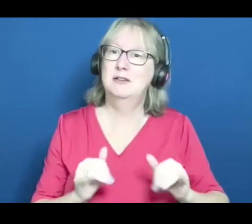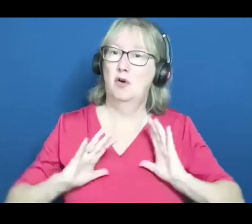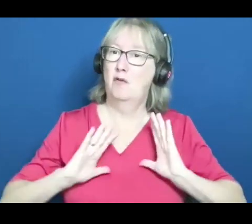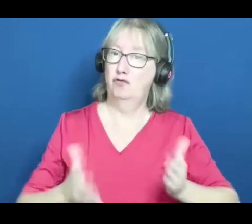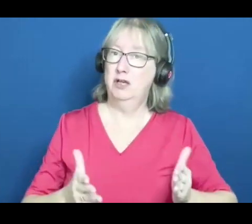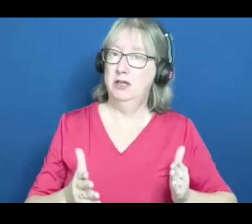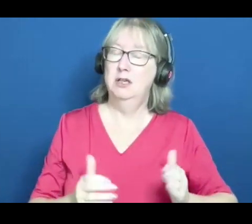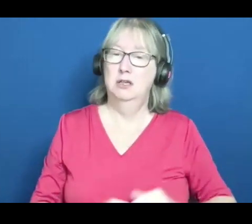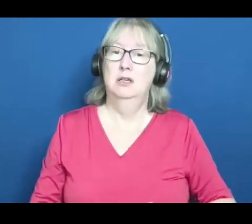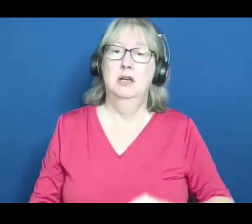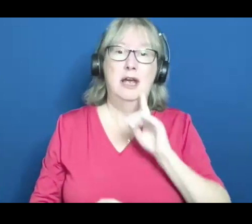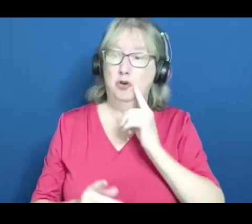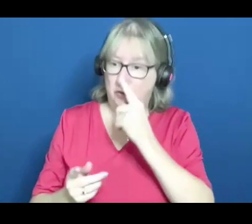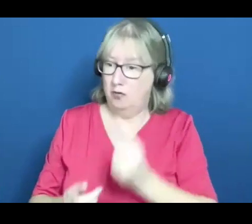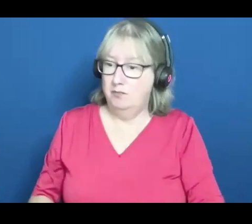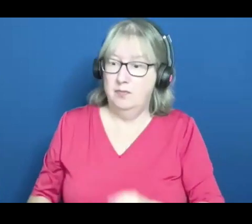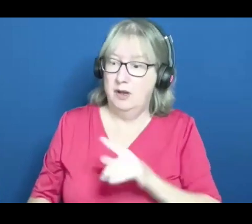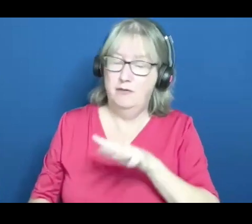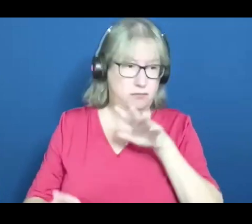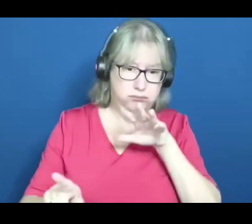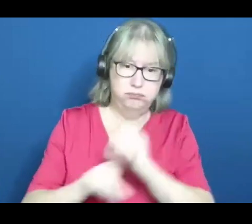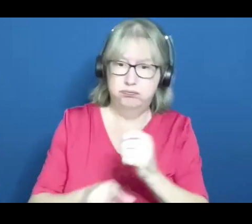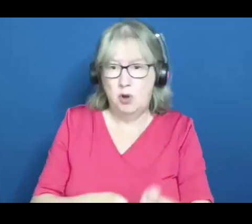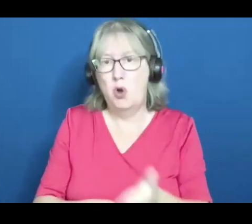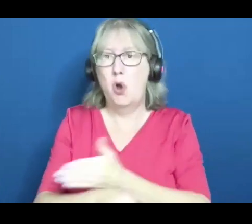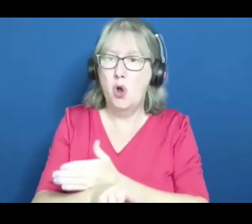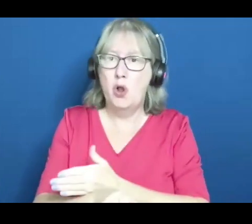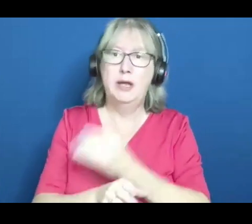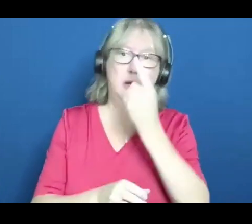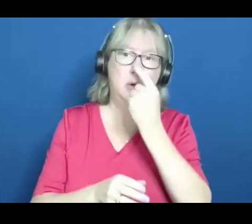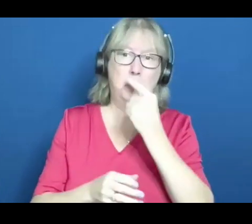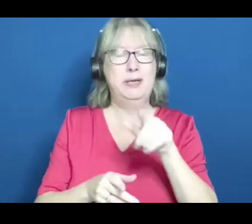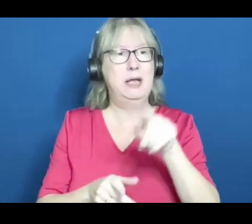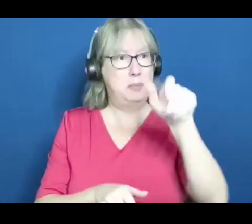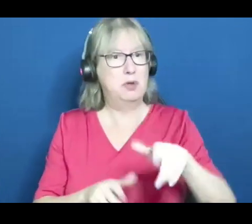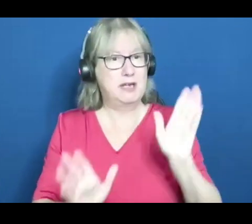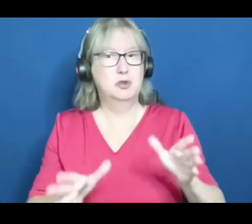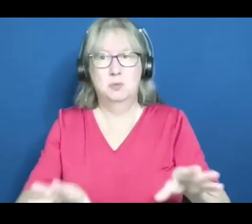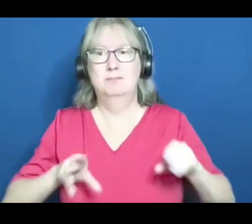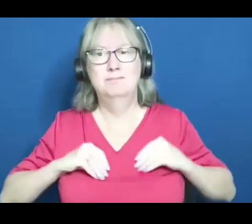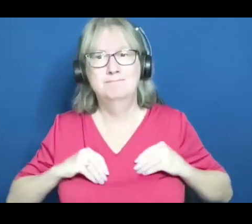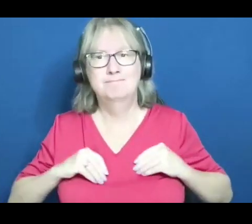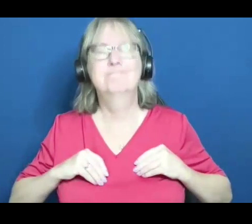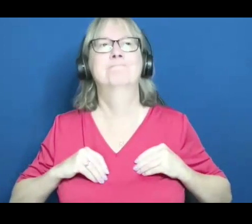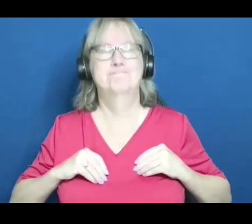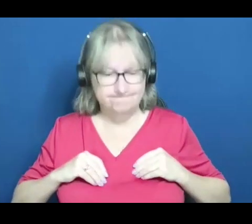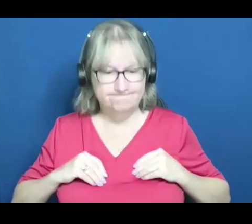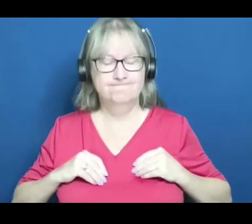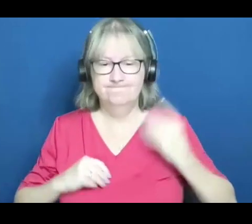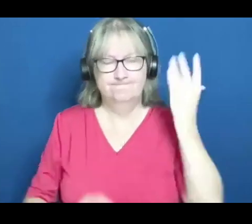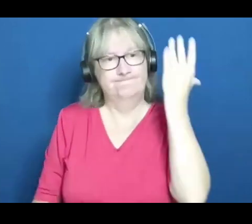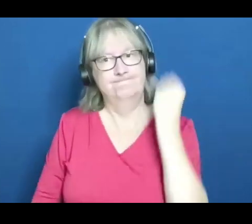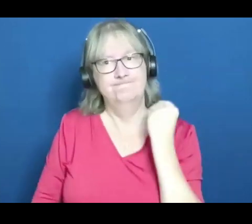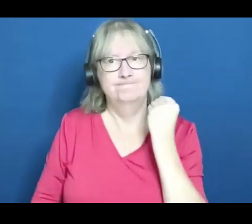highlight things early. It might just speed things along a little bit in this acceptance of experiencing hearing loss, and